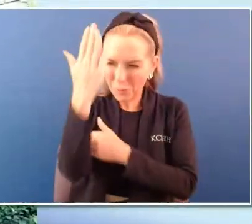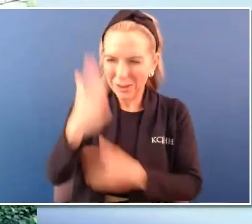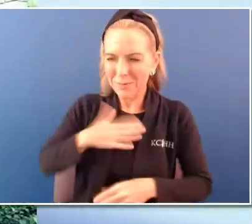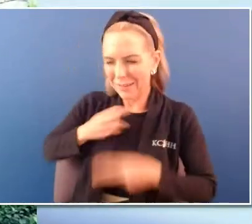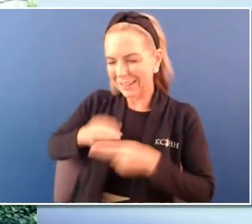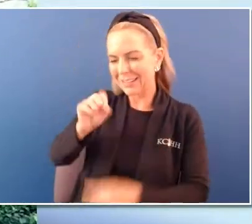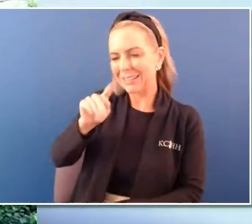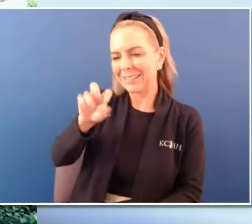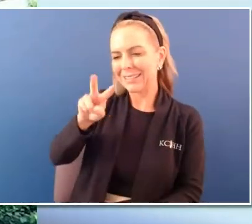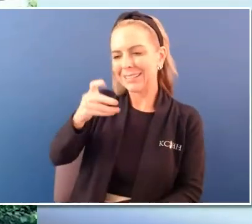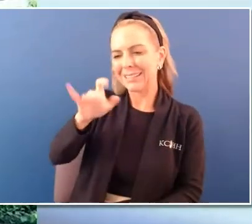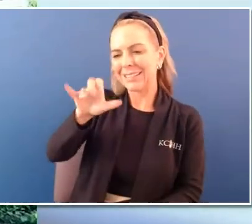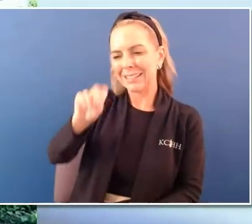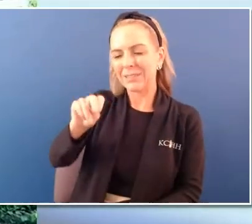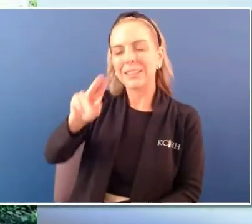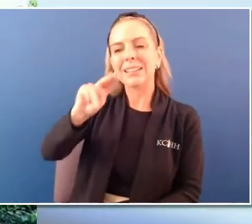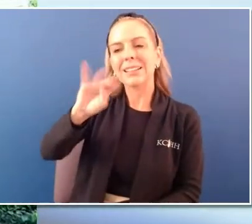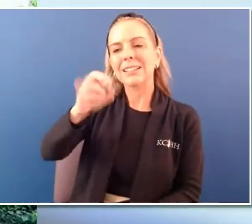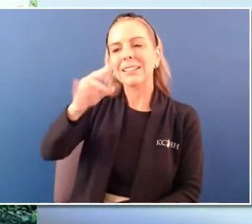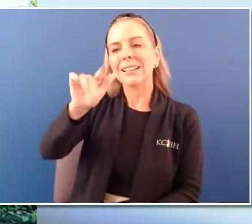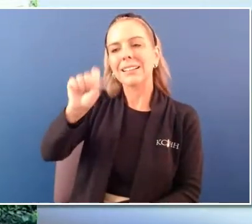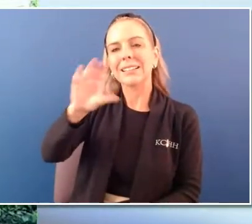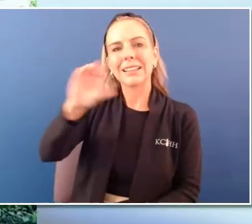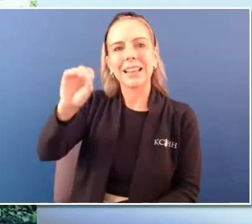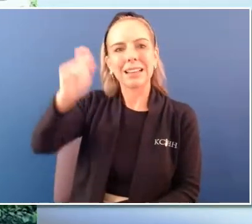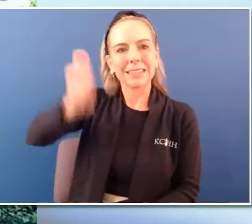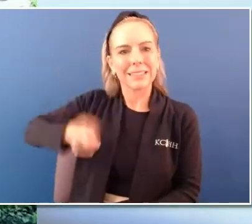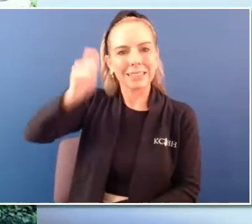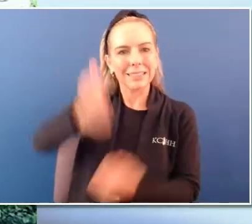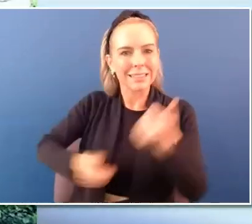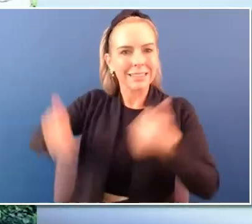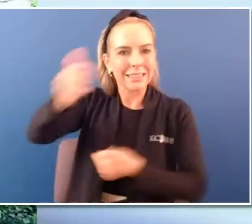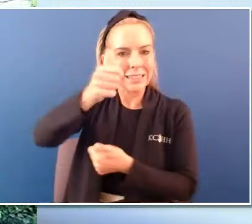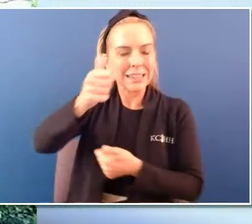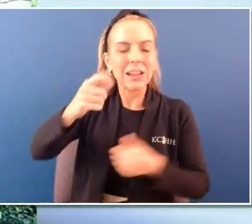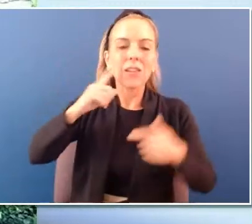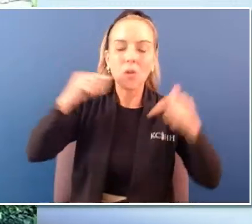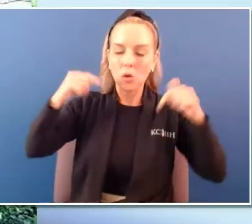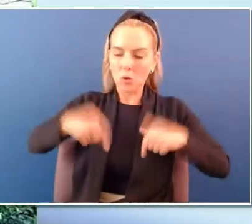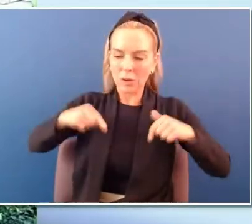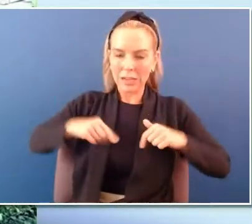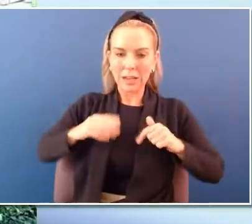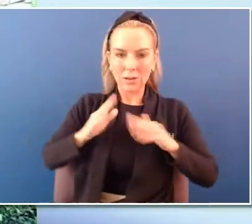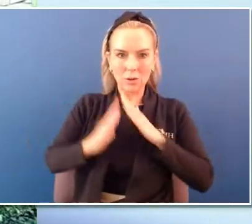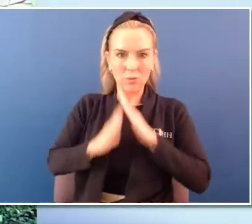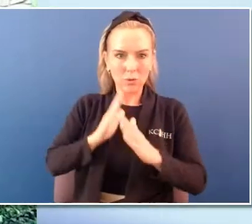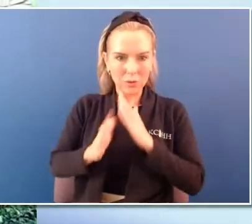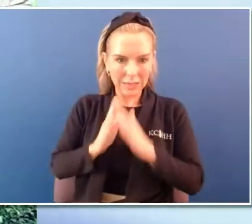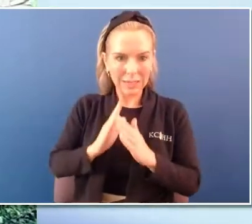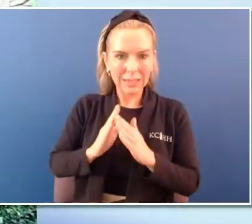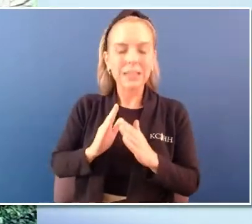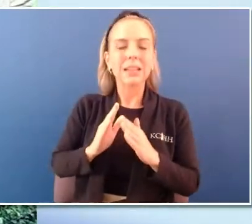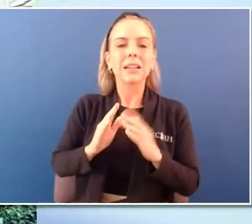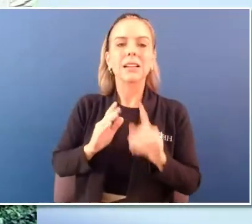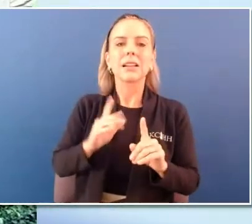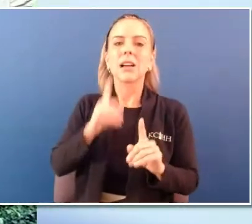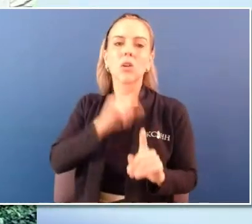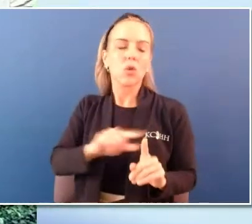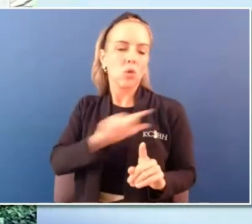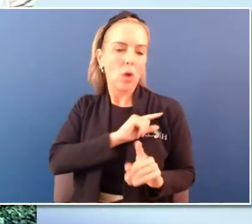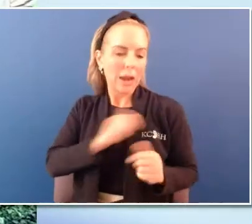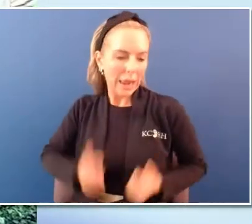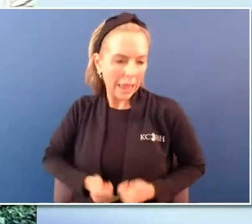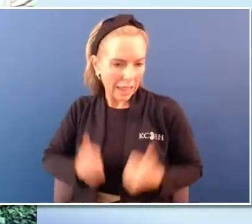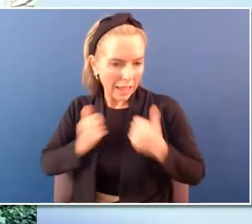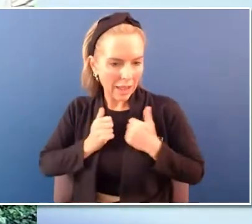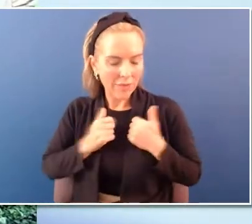Hamilton, Nicholas County Judge Executive. And on behalf of our community and the quality of life and health care